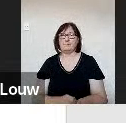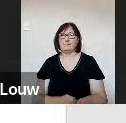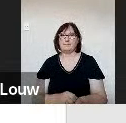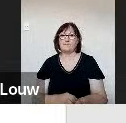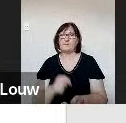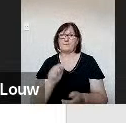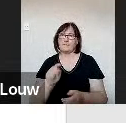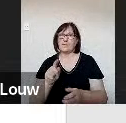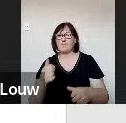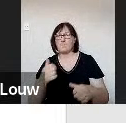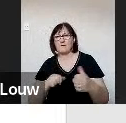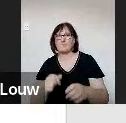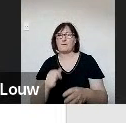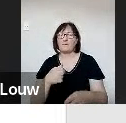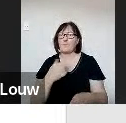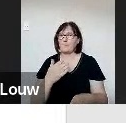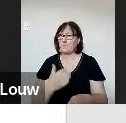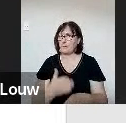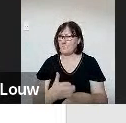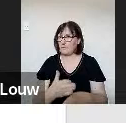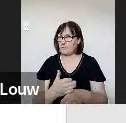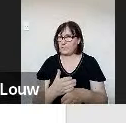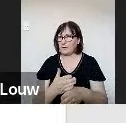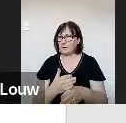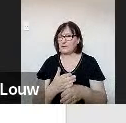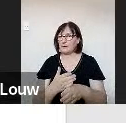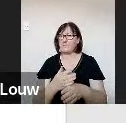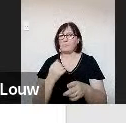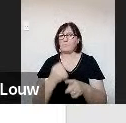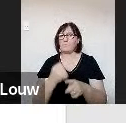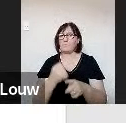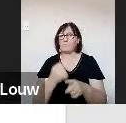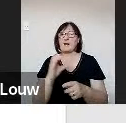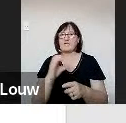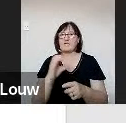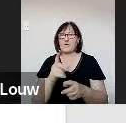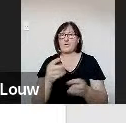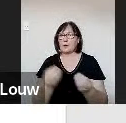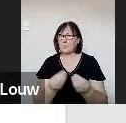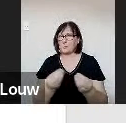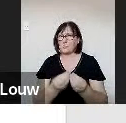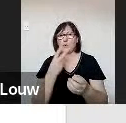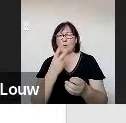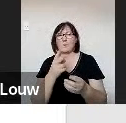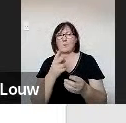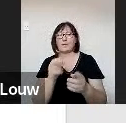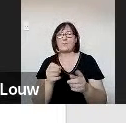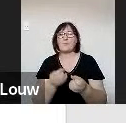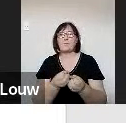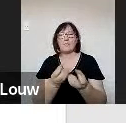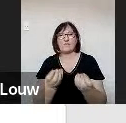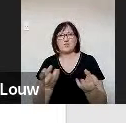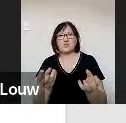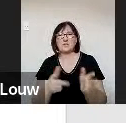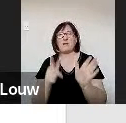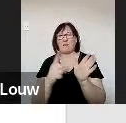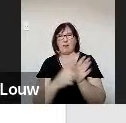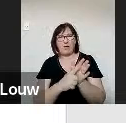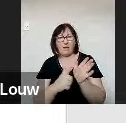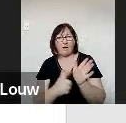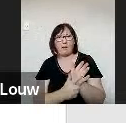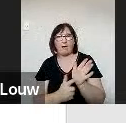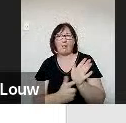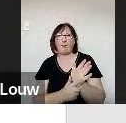tariff specialists, while classifying goods, we consider the provisions, the legal provisions of